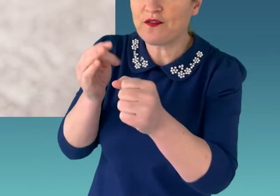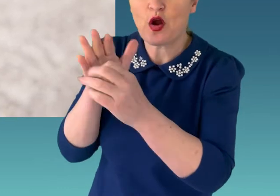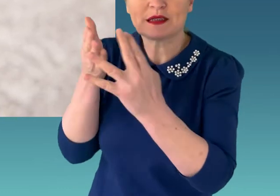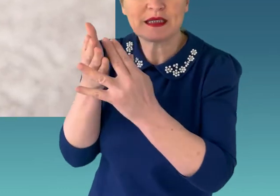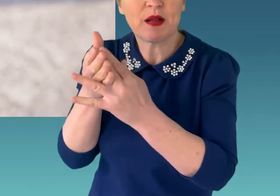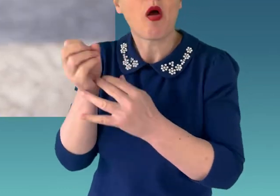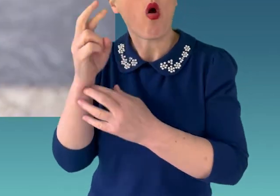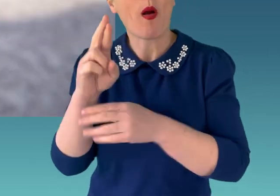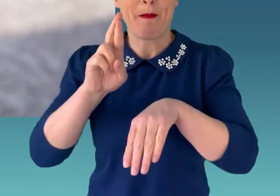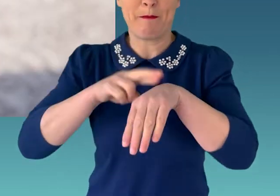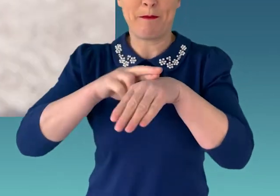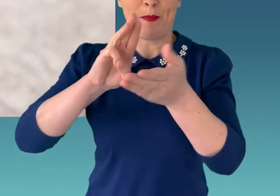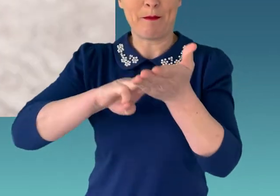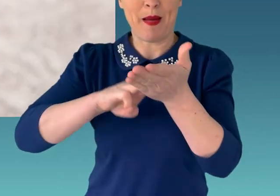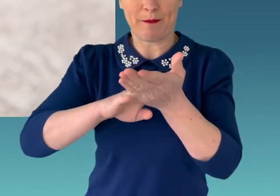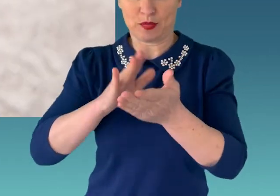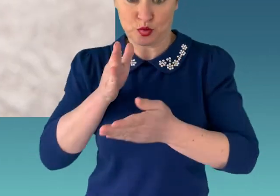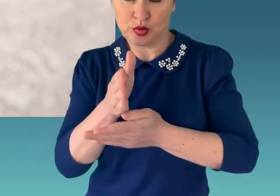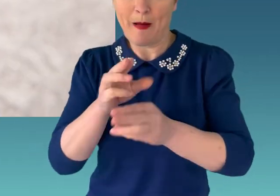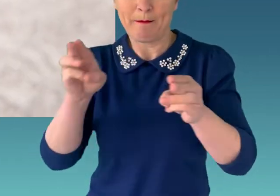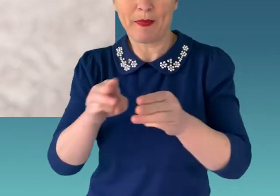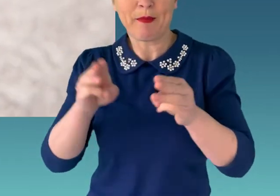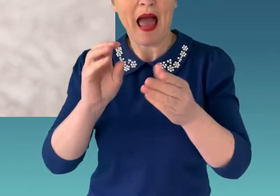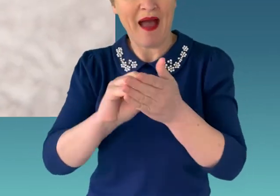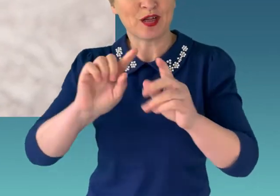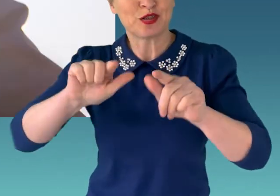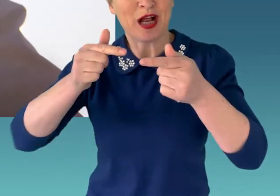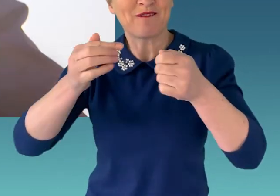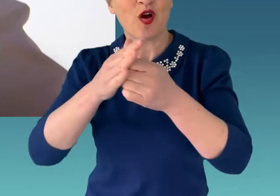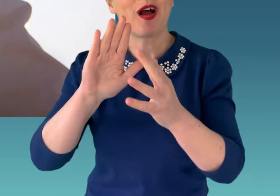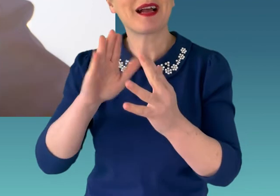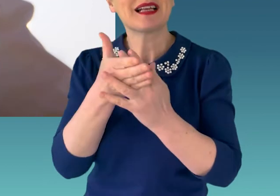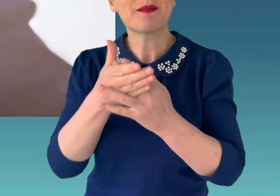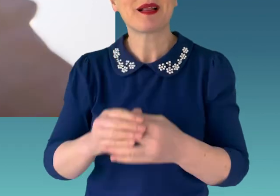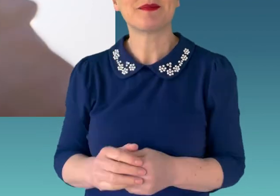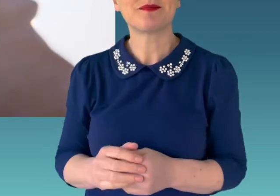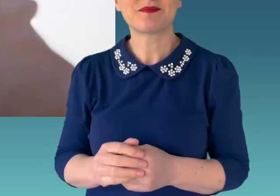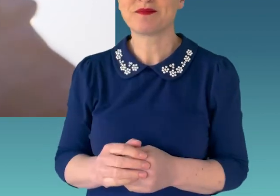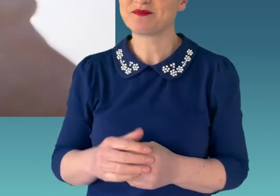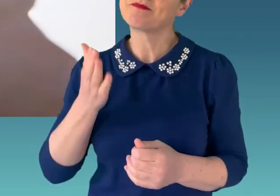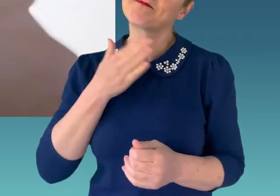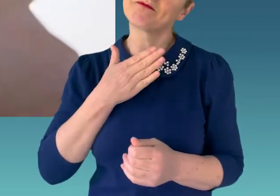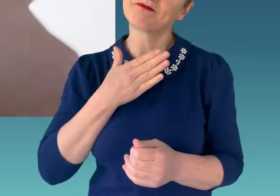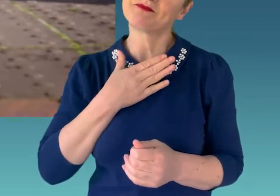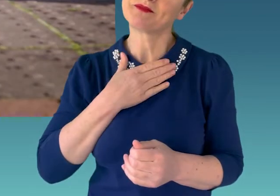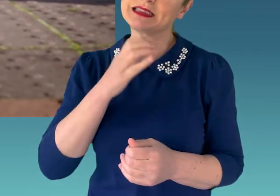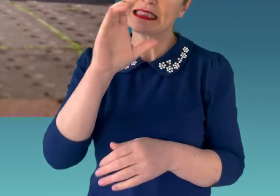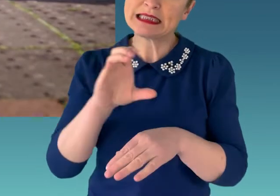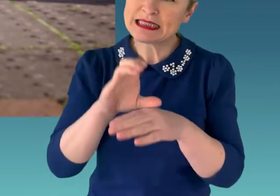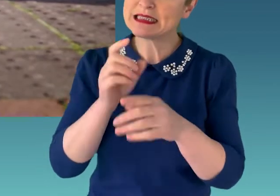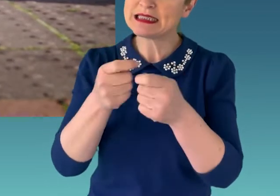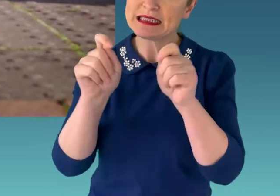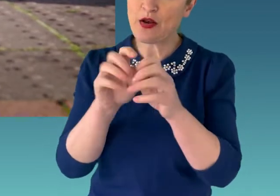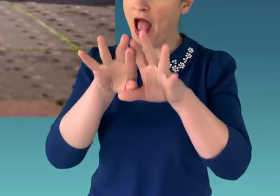providing better maps directly to those with accessibility challenges. What I would like to see is cities and towns where everywhere